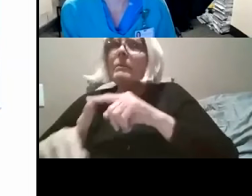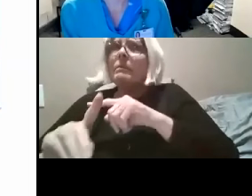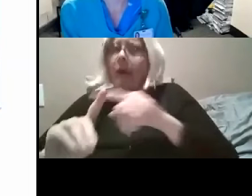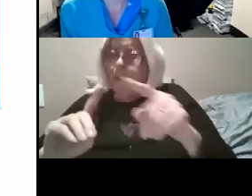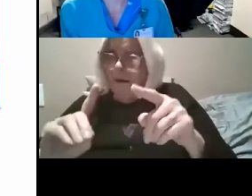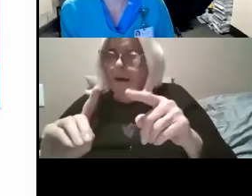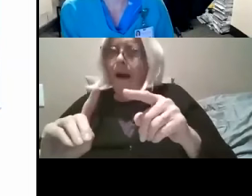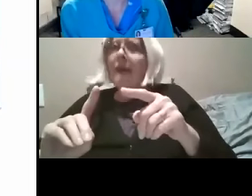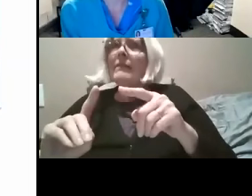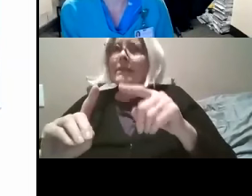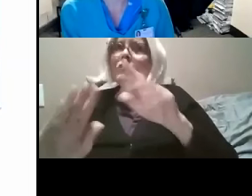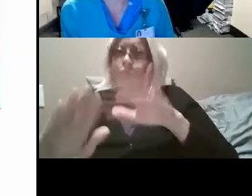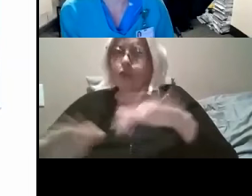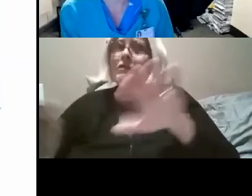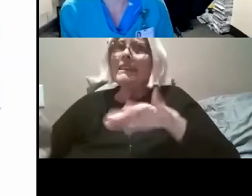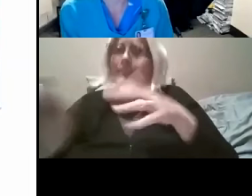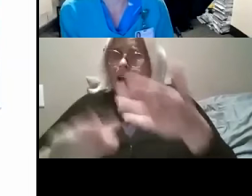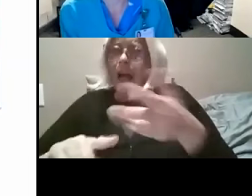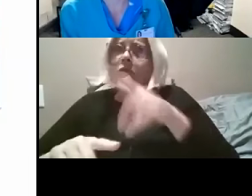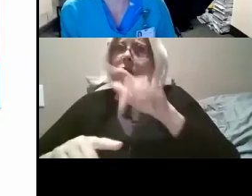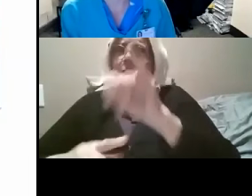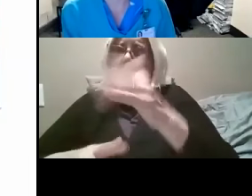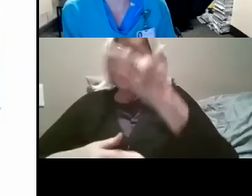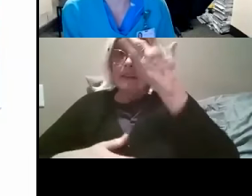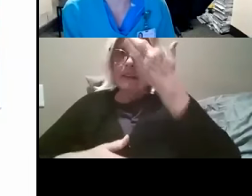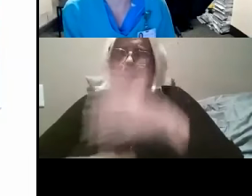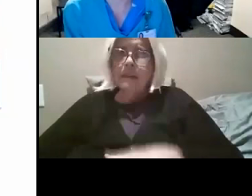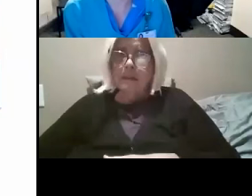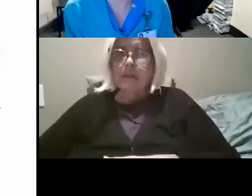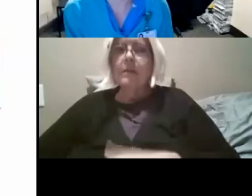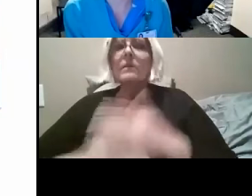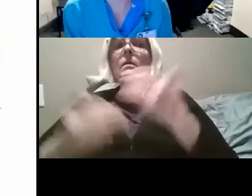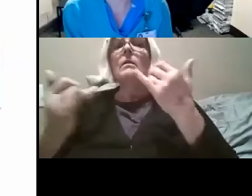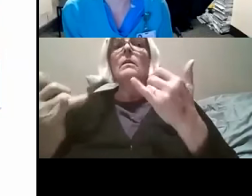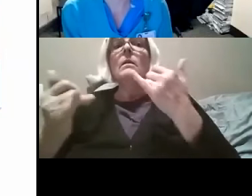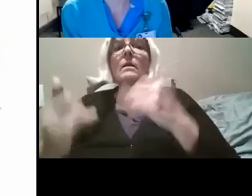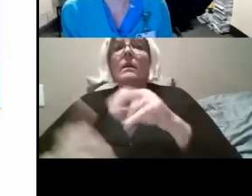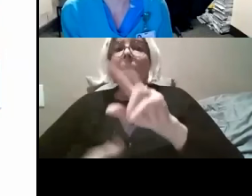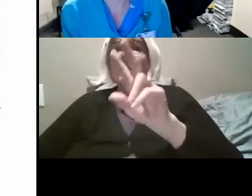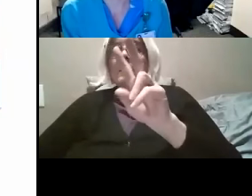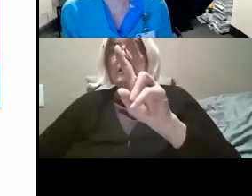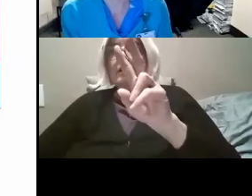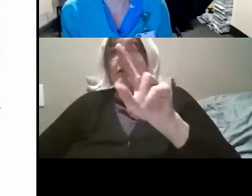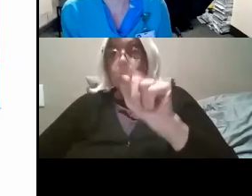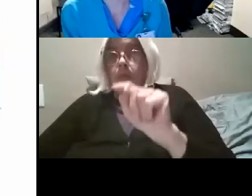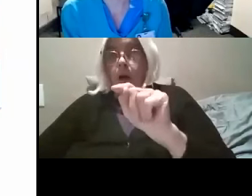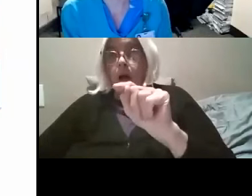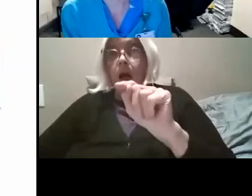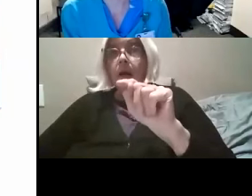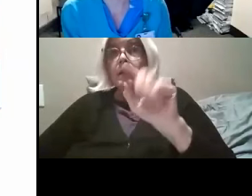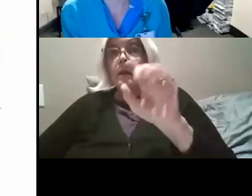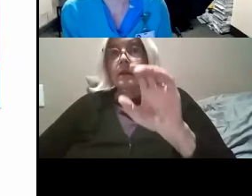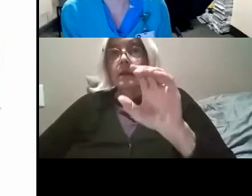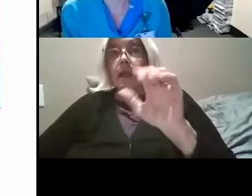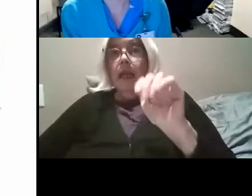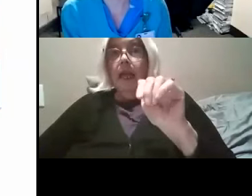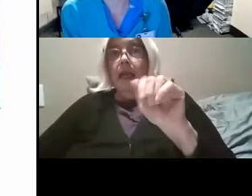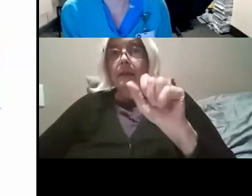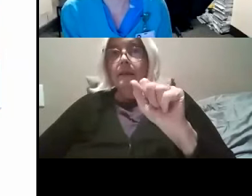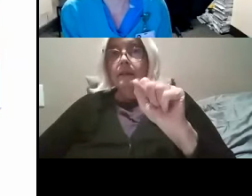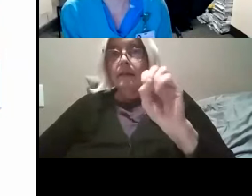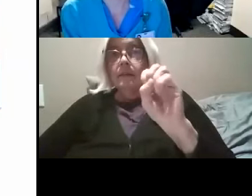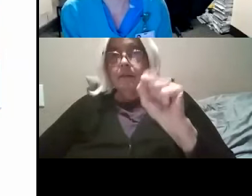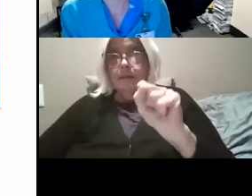Our Vermont cases, whew, you guys, this is tough. We are just seeing more and